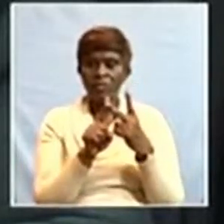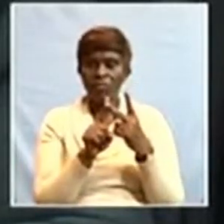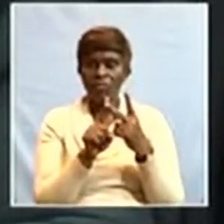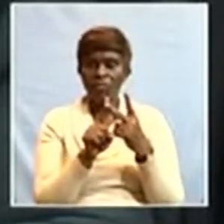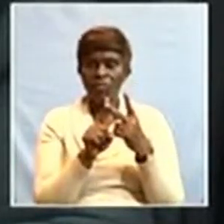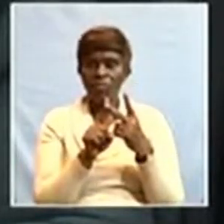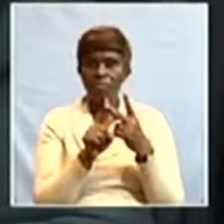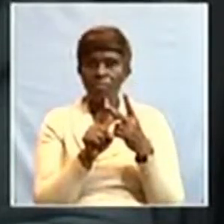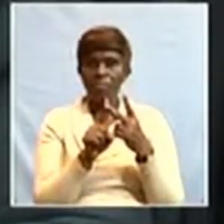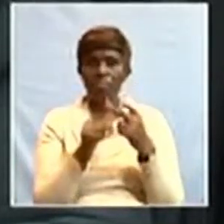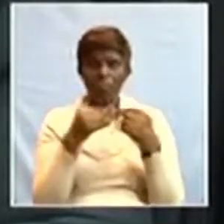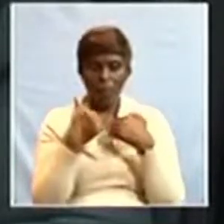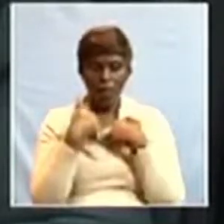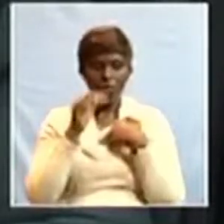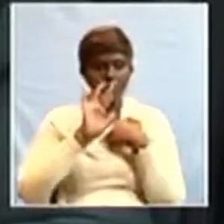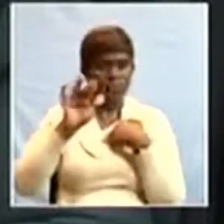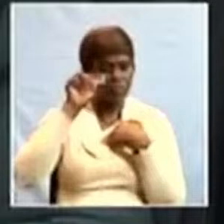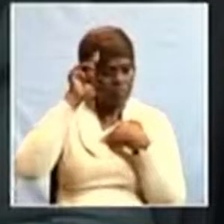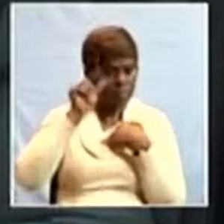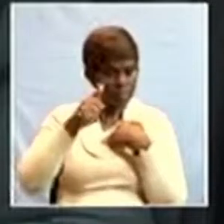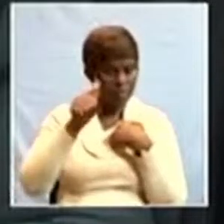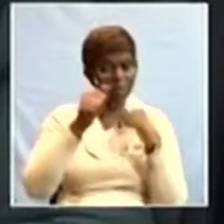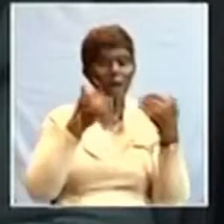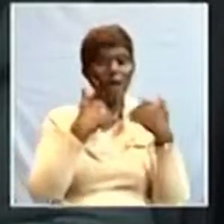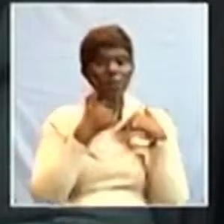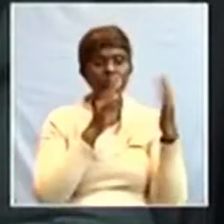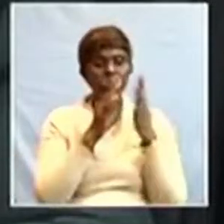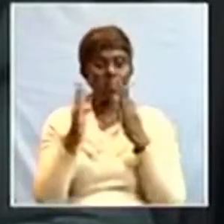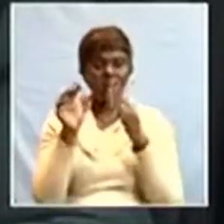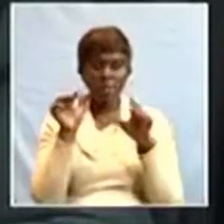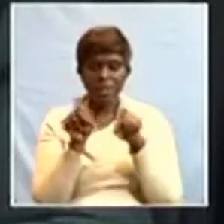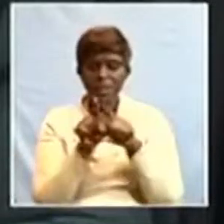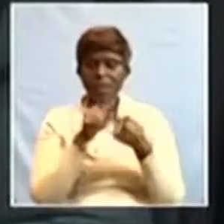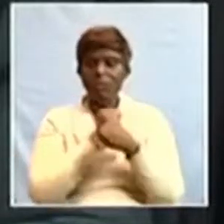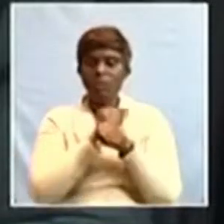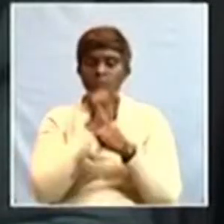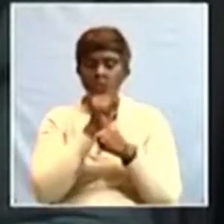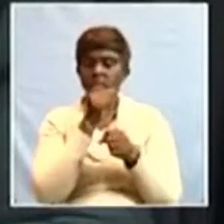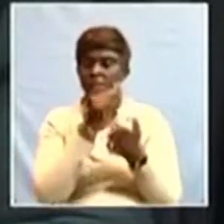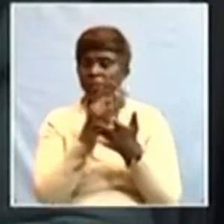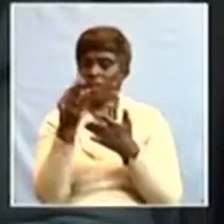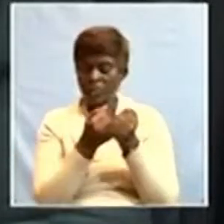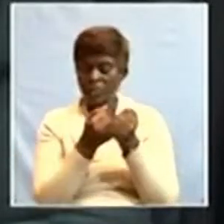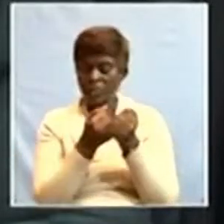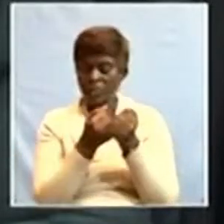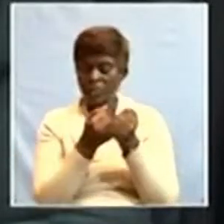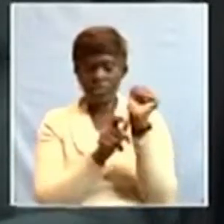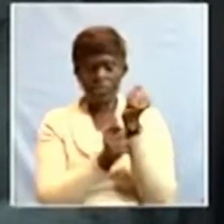is, has your ministry considered insuring FSP crops